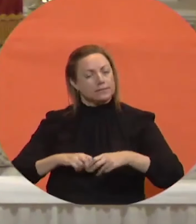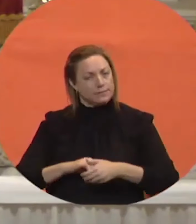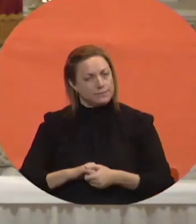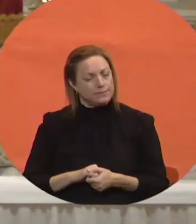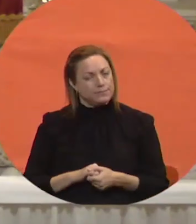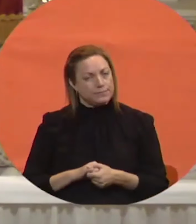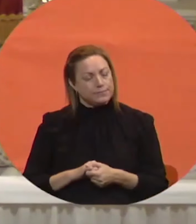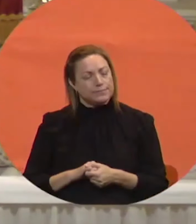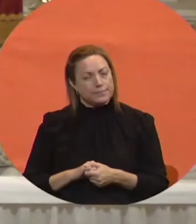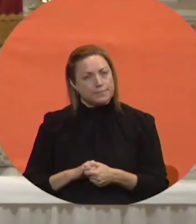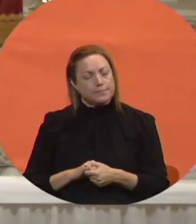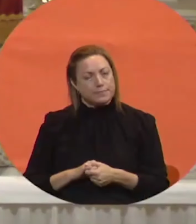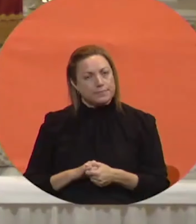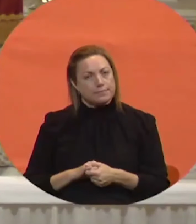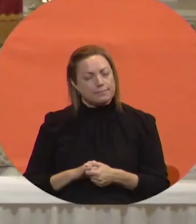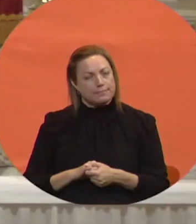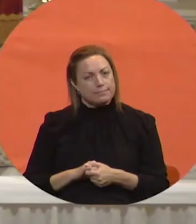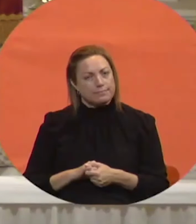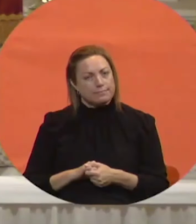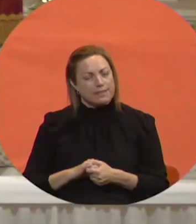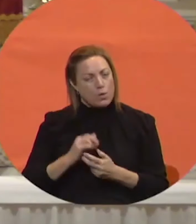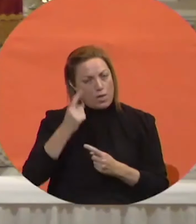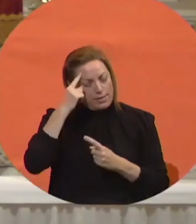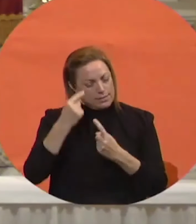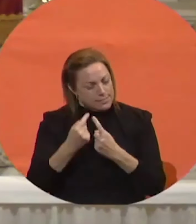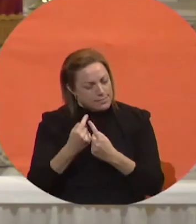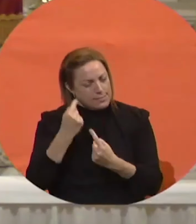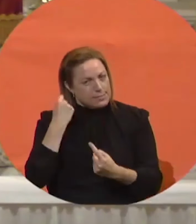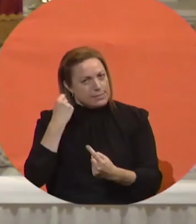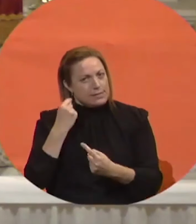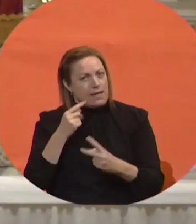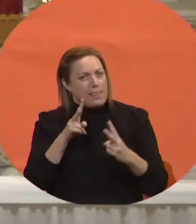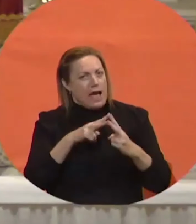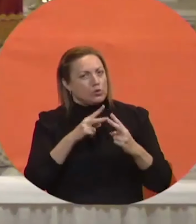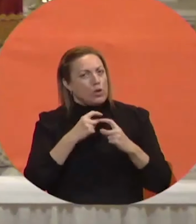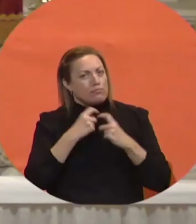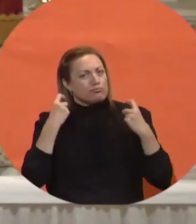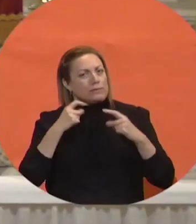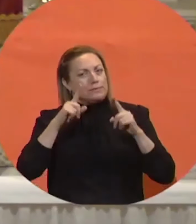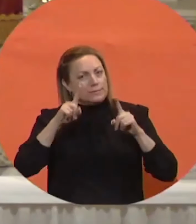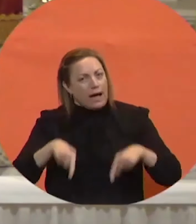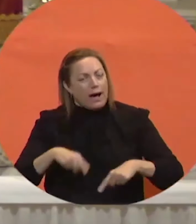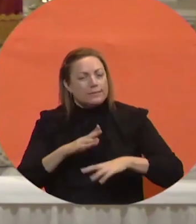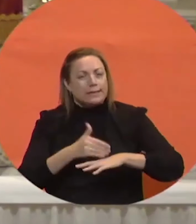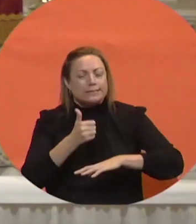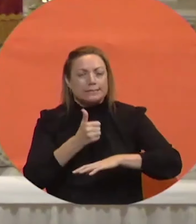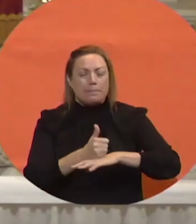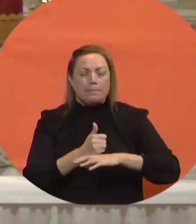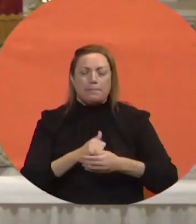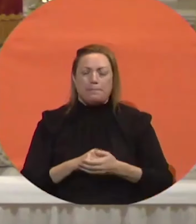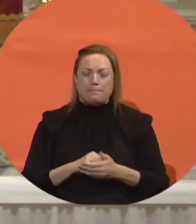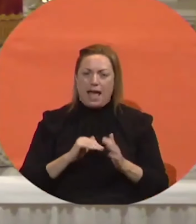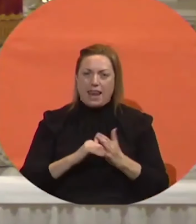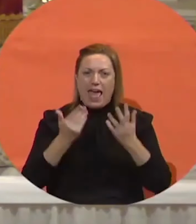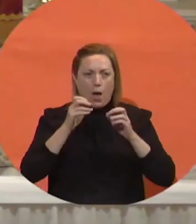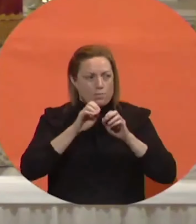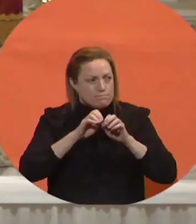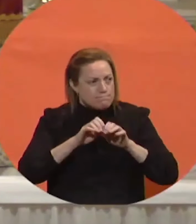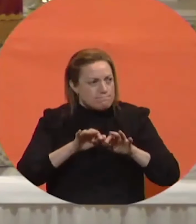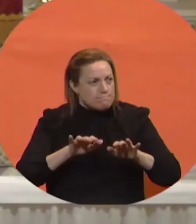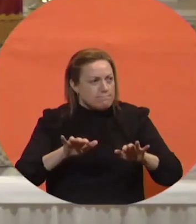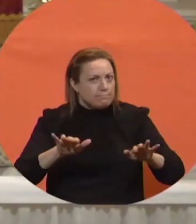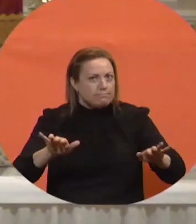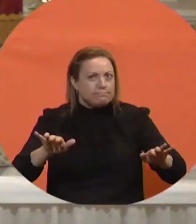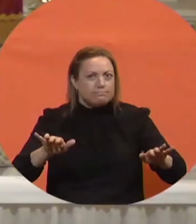What those priests started has grown into an enormous and complex expression of